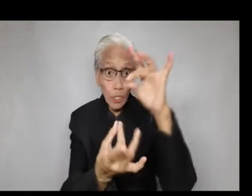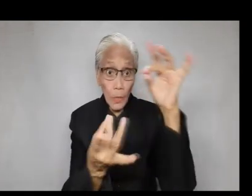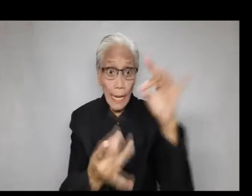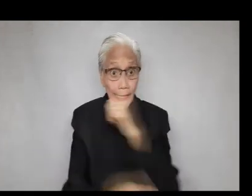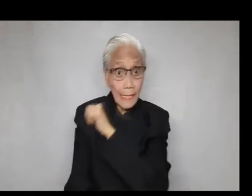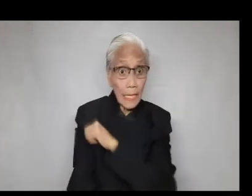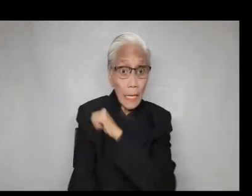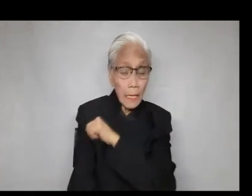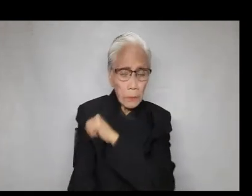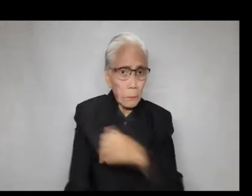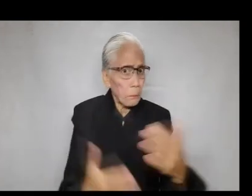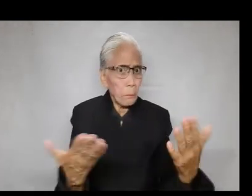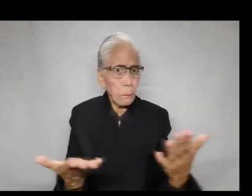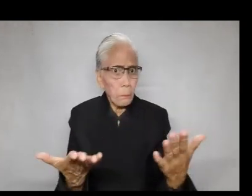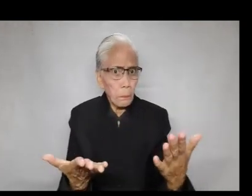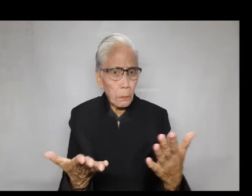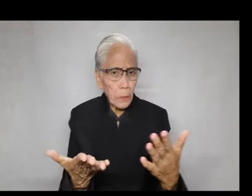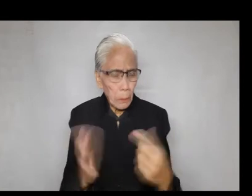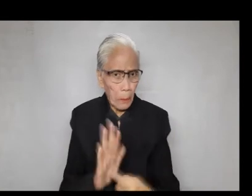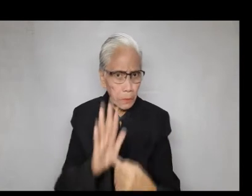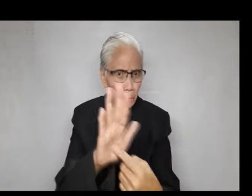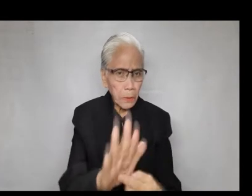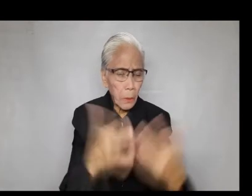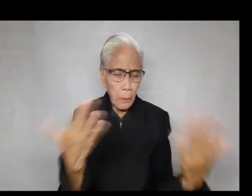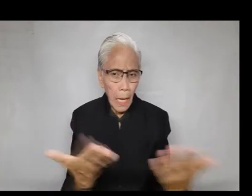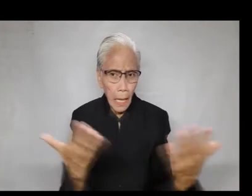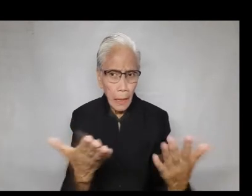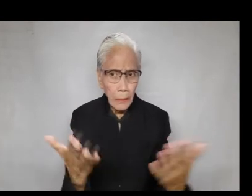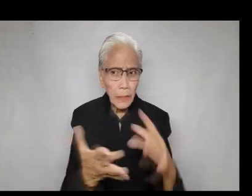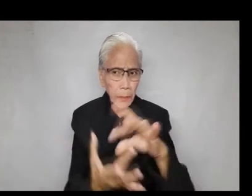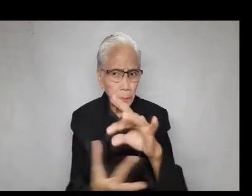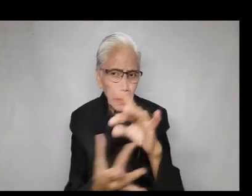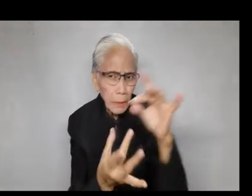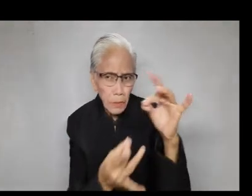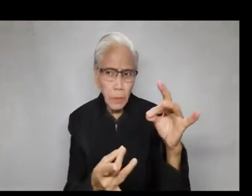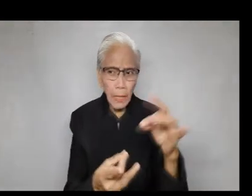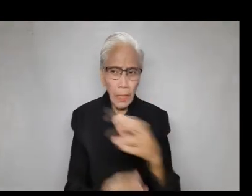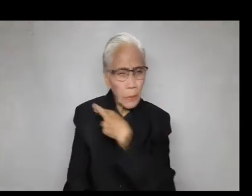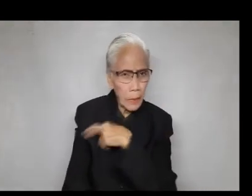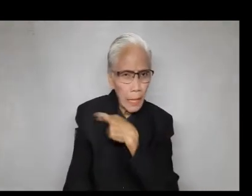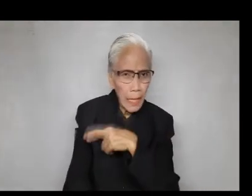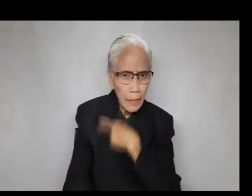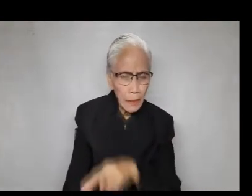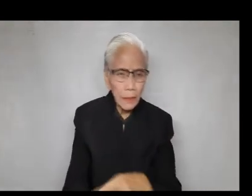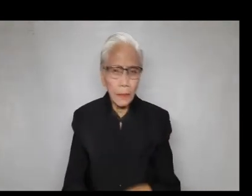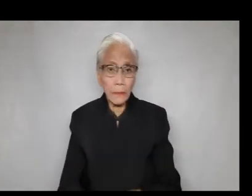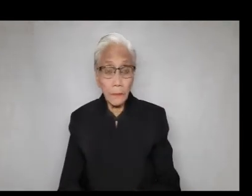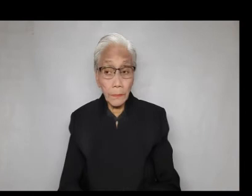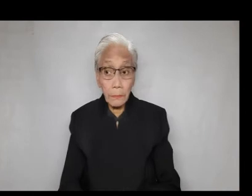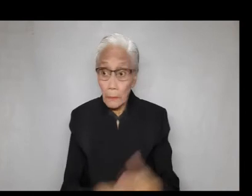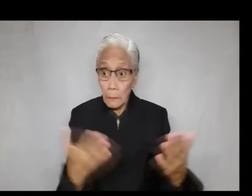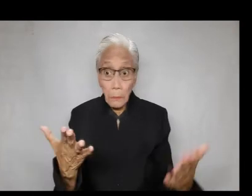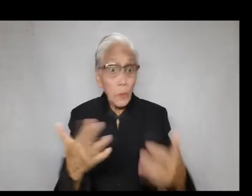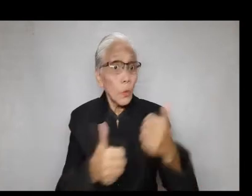mark, the spiritualizing attitude. This is marked by a pseudo-spirituality or a false